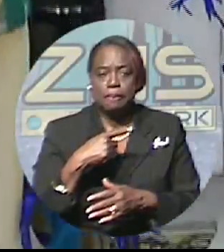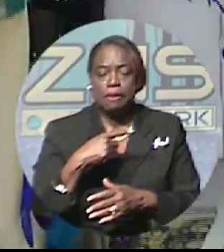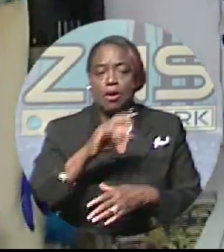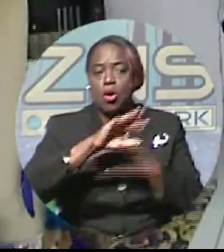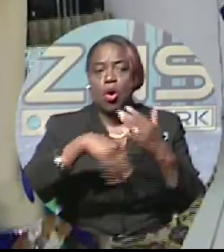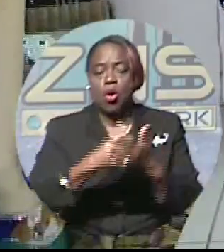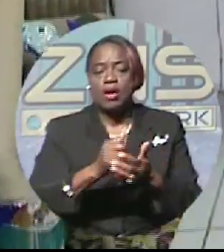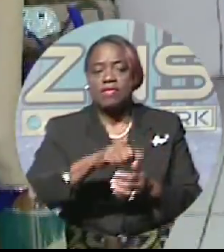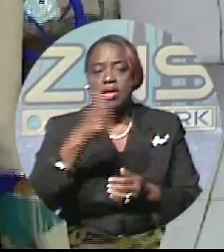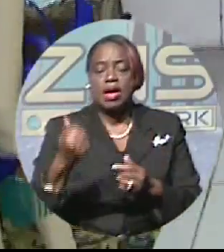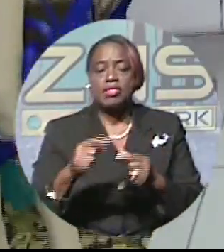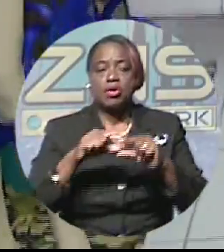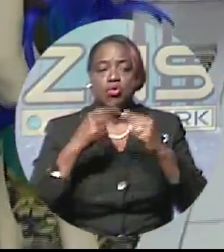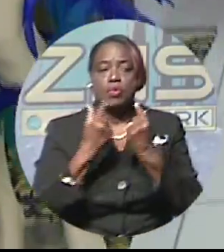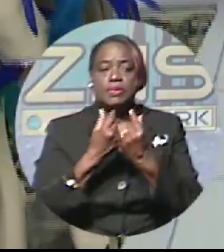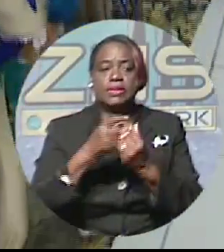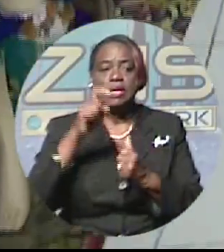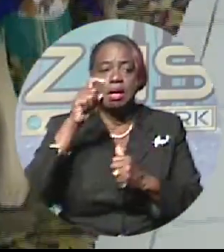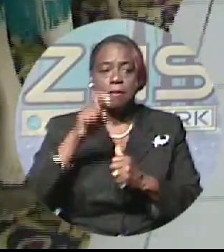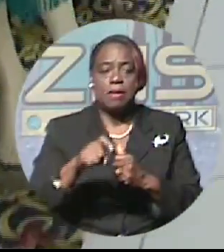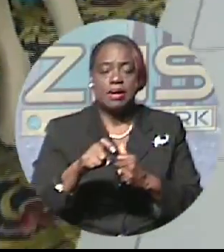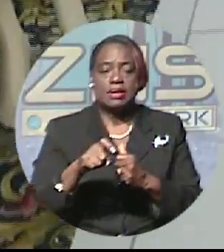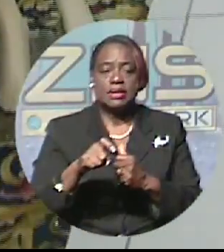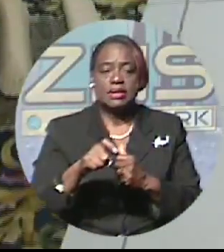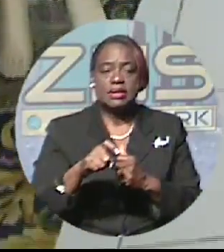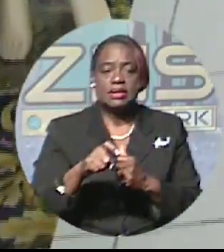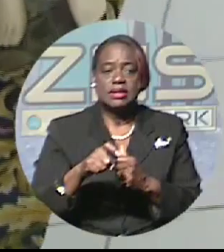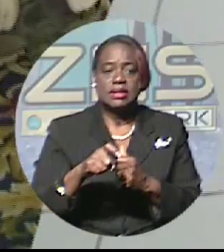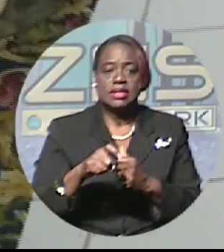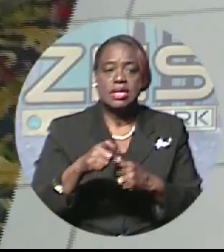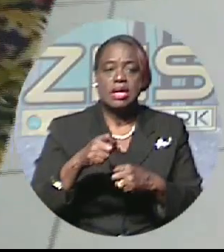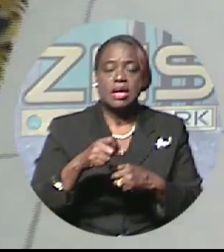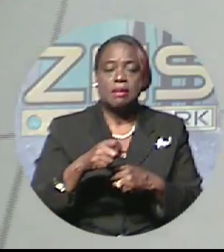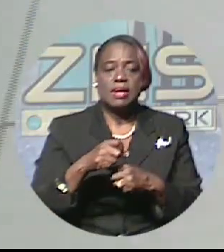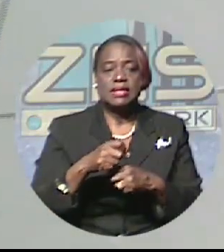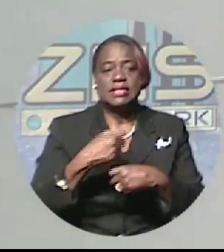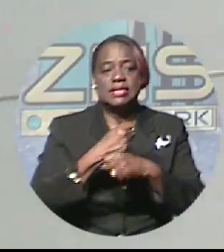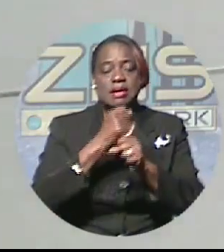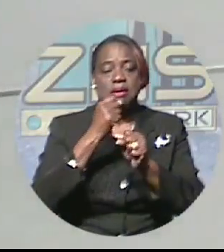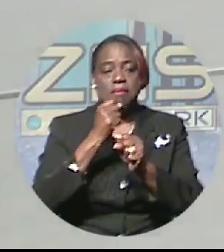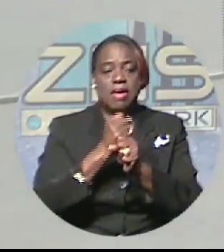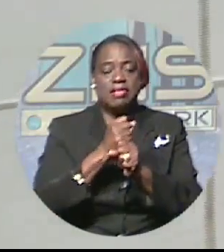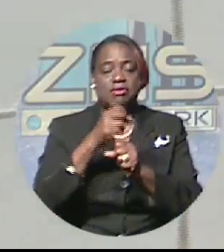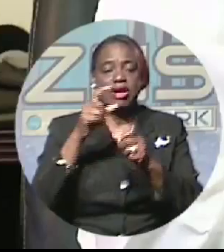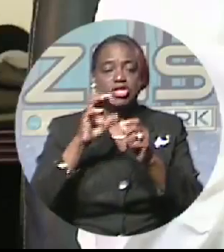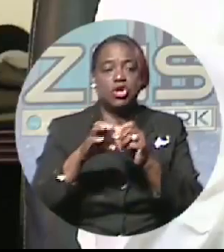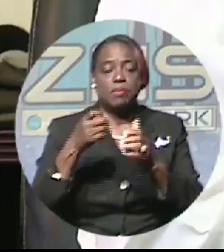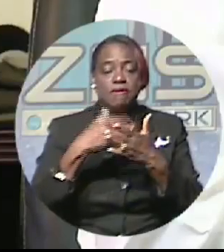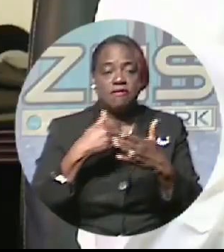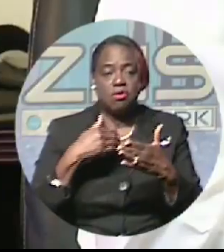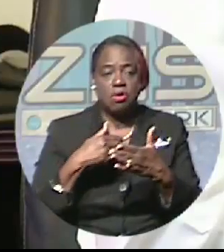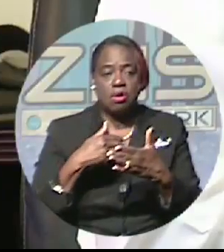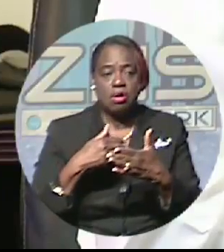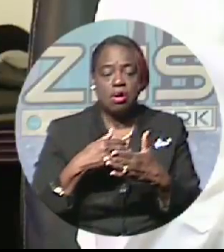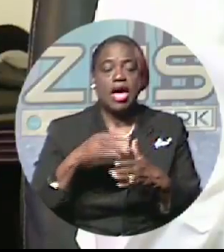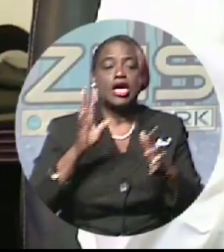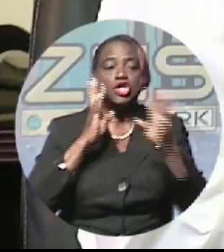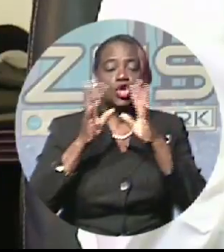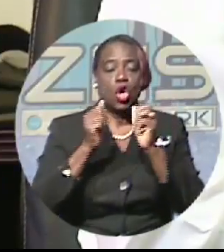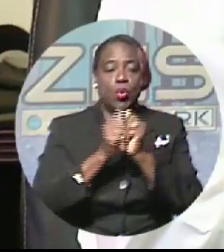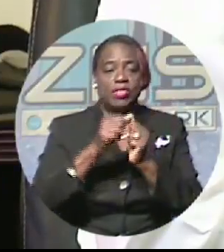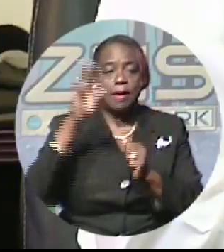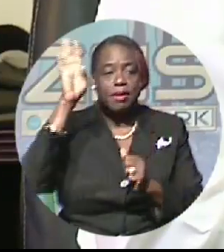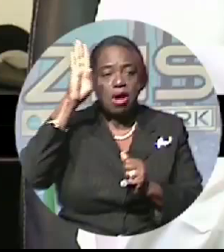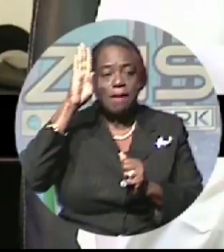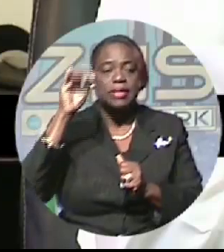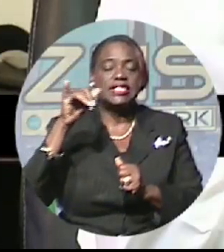other participating groups must meet before they can receive any subsidy from the government and the commission. I was with Barabbas yesterday because he called to